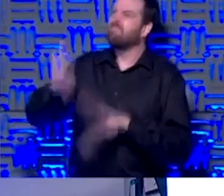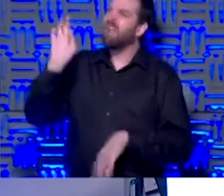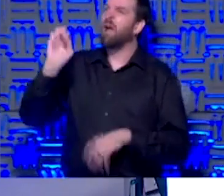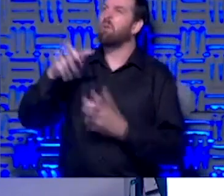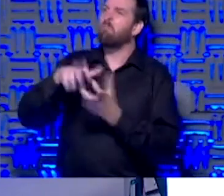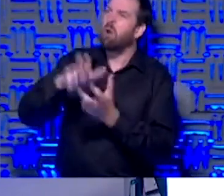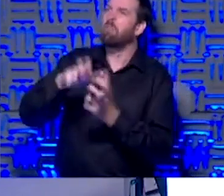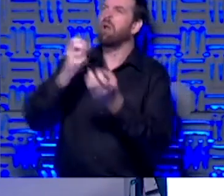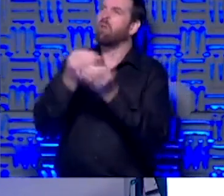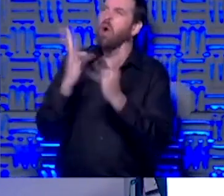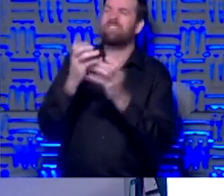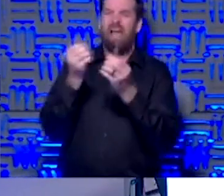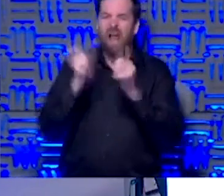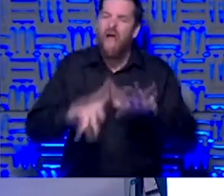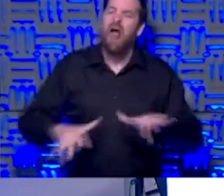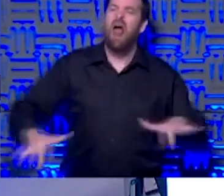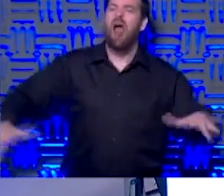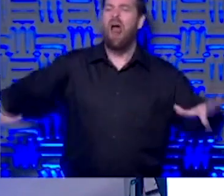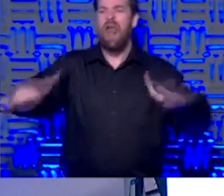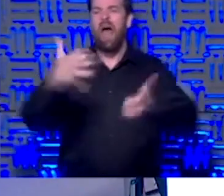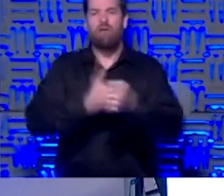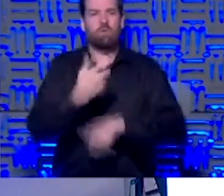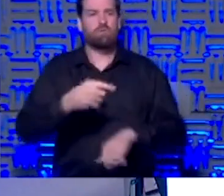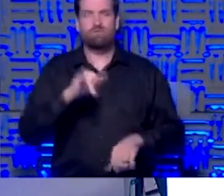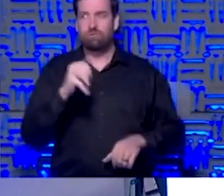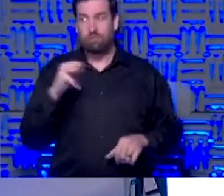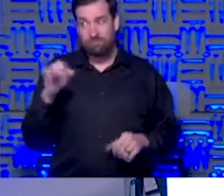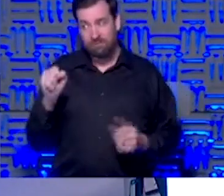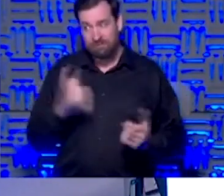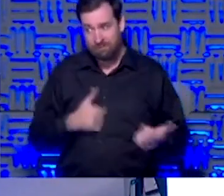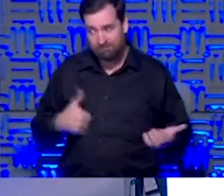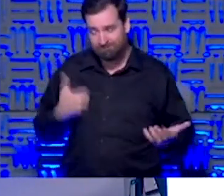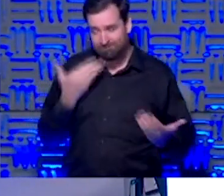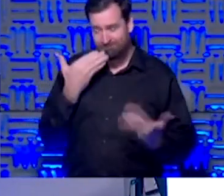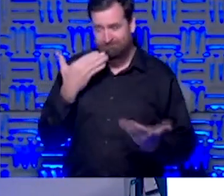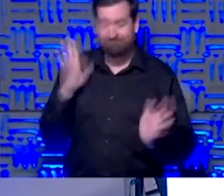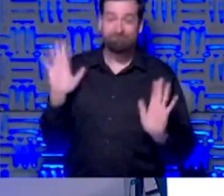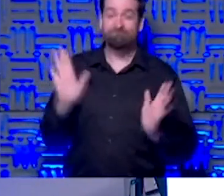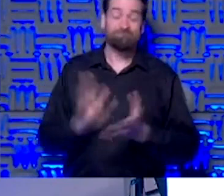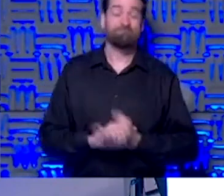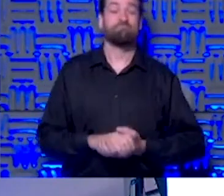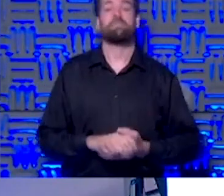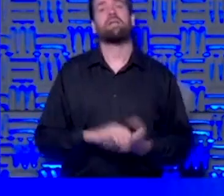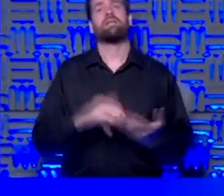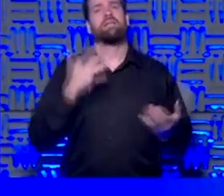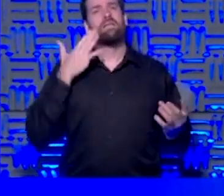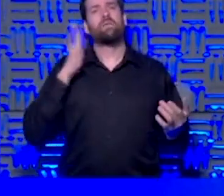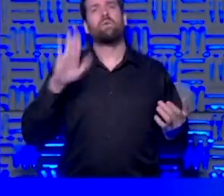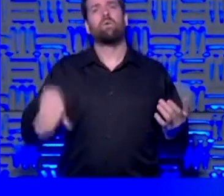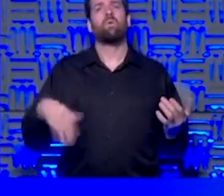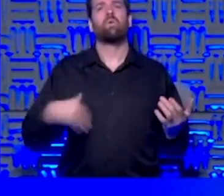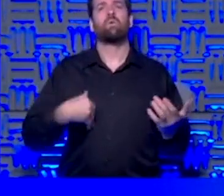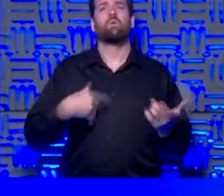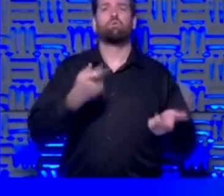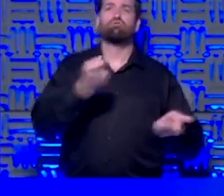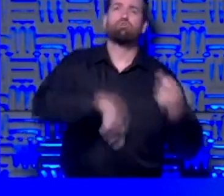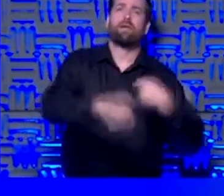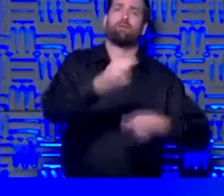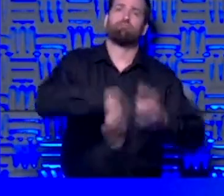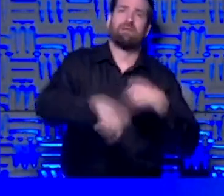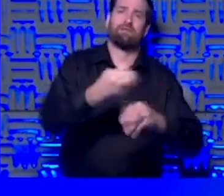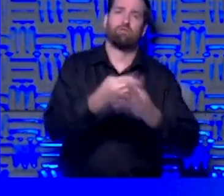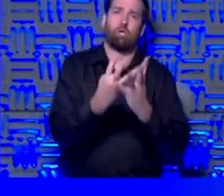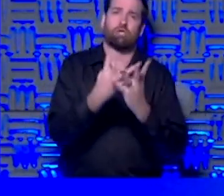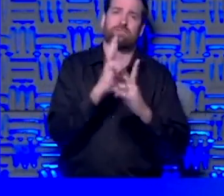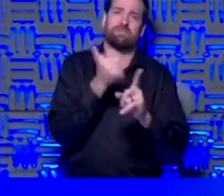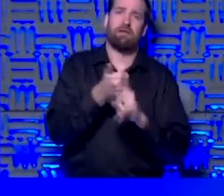cards everywhere. So James, thanks for that. Love you, man. But oh my gosh. Thank you. You know, I think that the trading of the cards